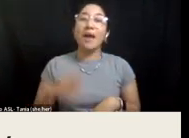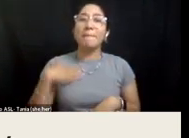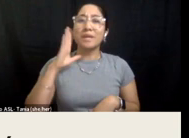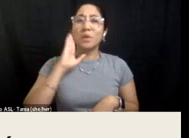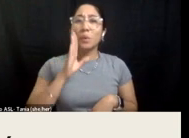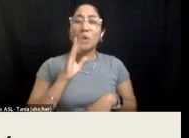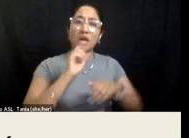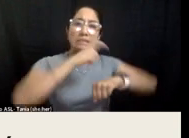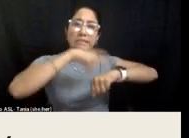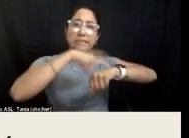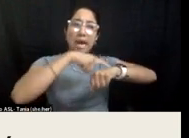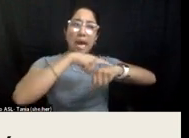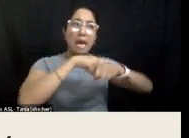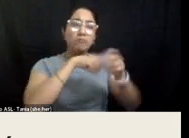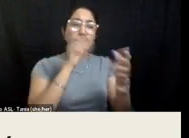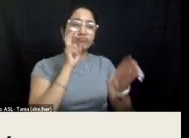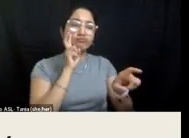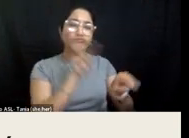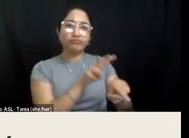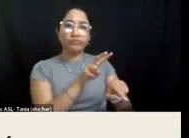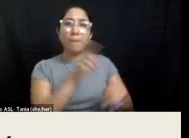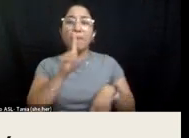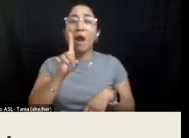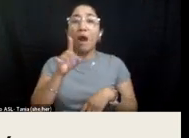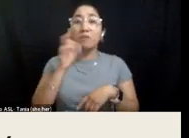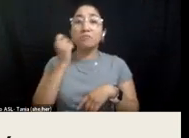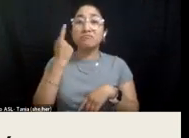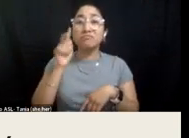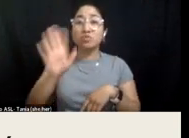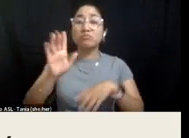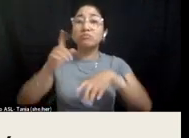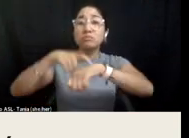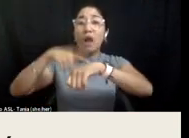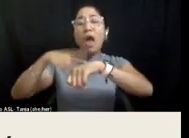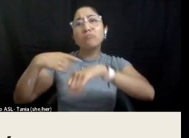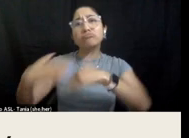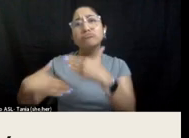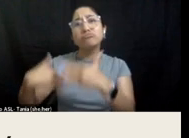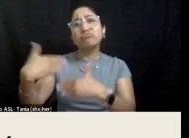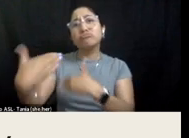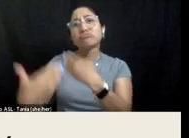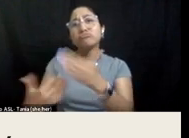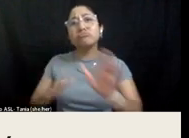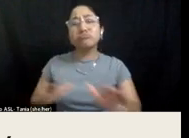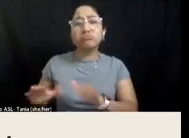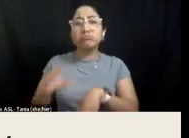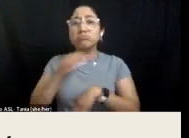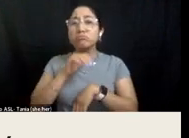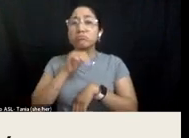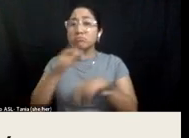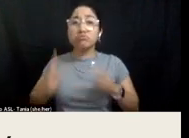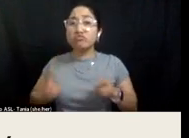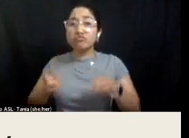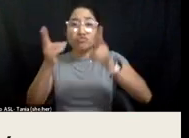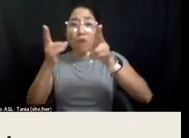the bat, I want you to focus on the now. Take as much of the time as you can. What are three things that bring you joy right now in your life? How important